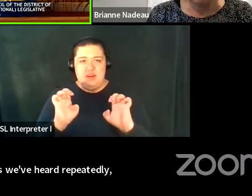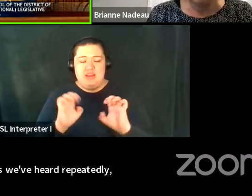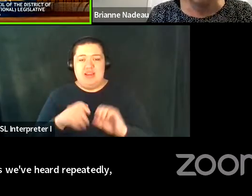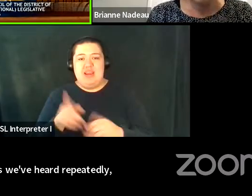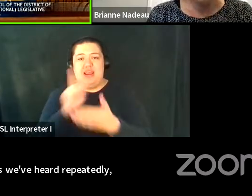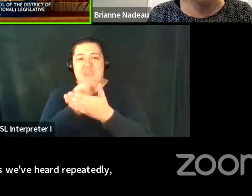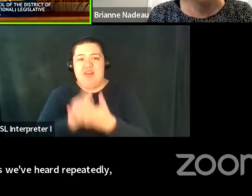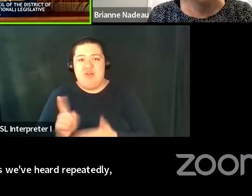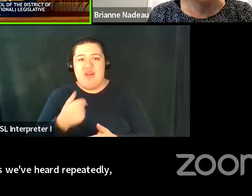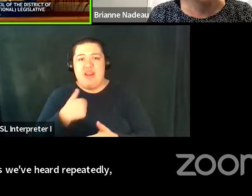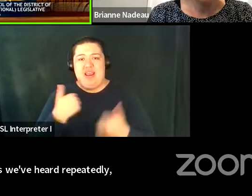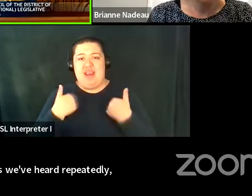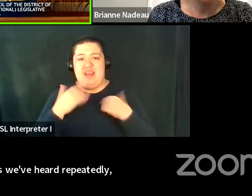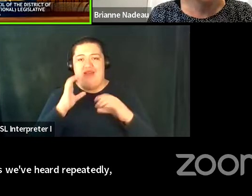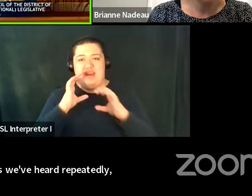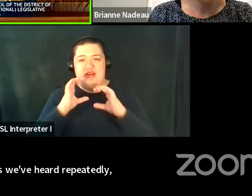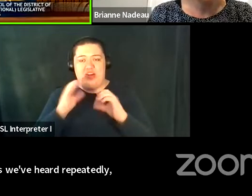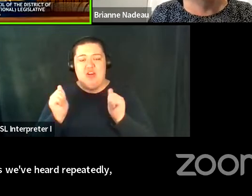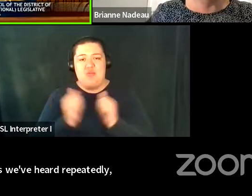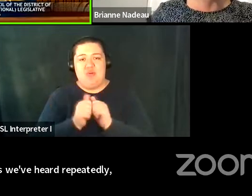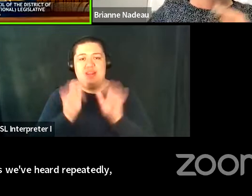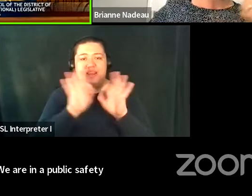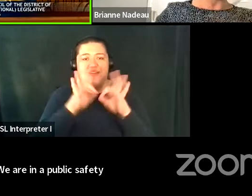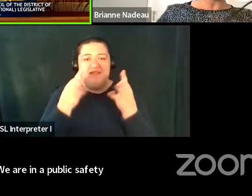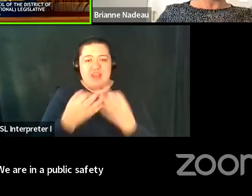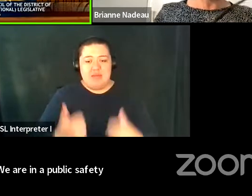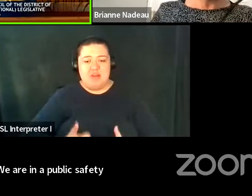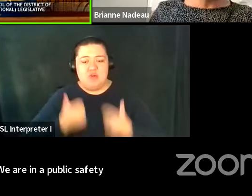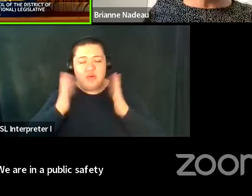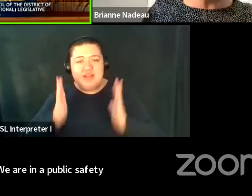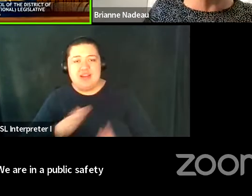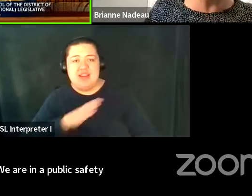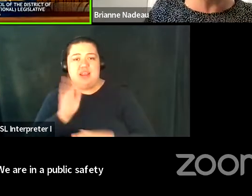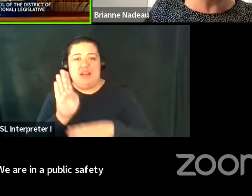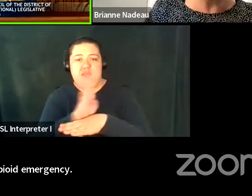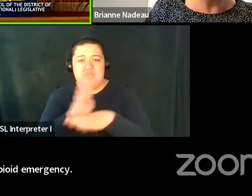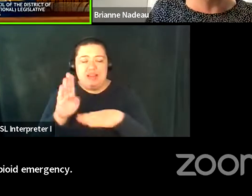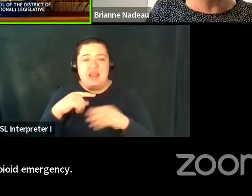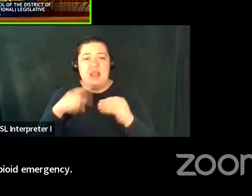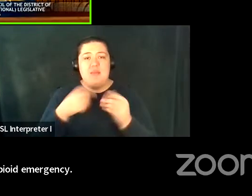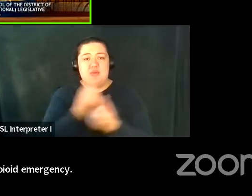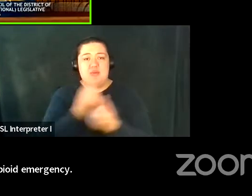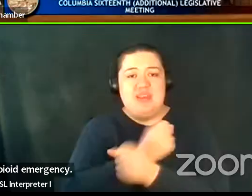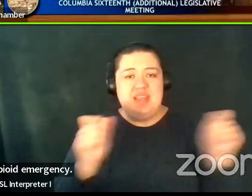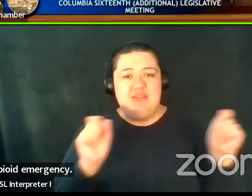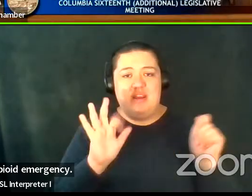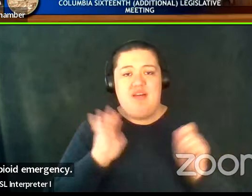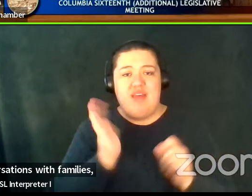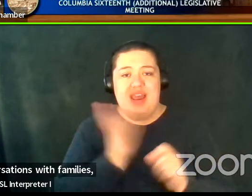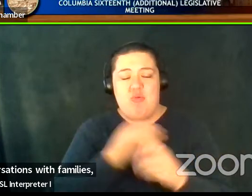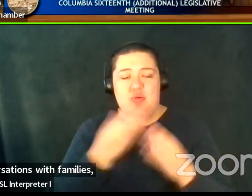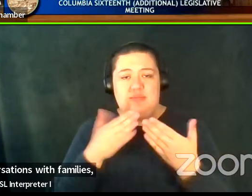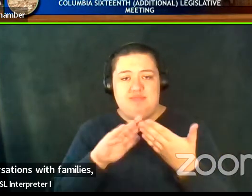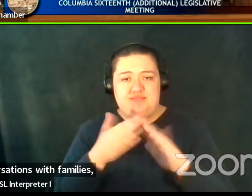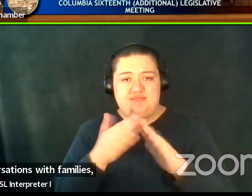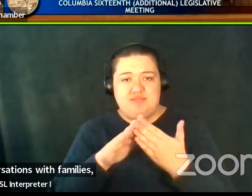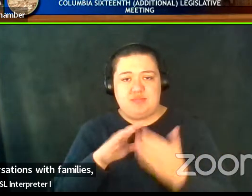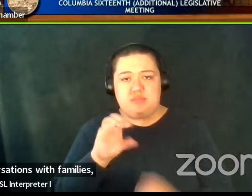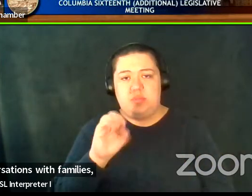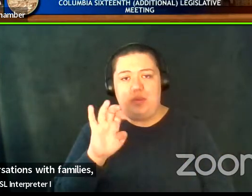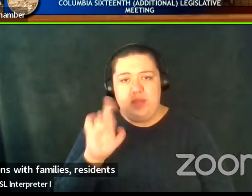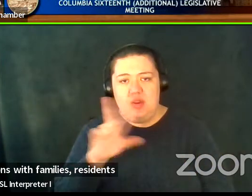week, I have conversations with families, residents, and businesses about the safety of our city. Opioid